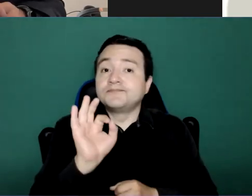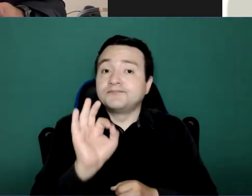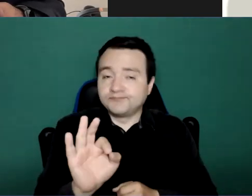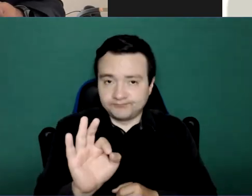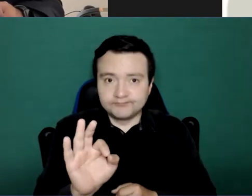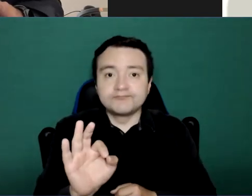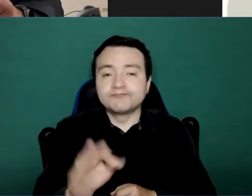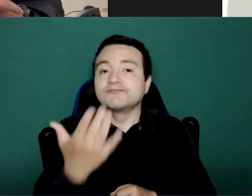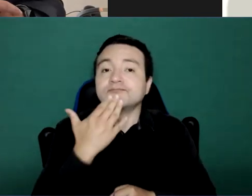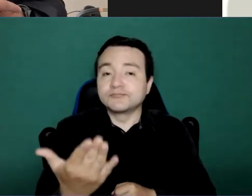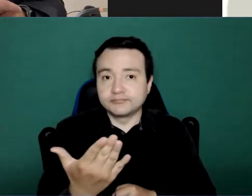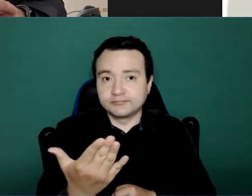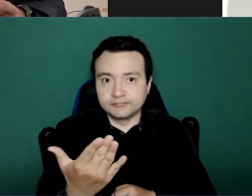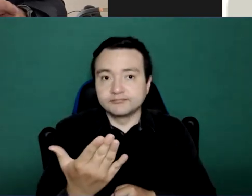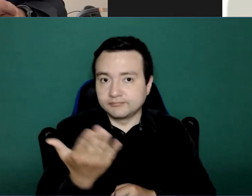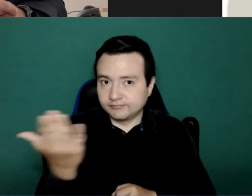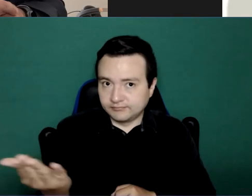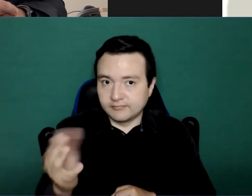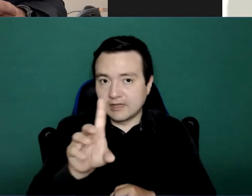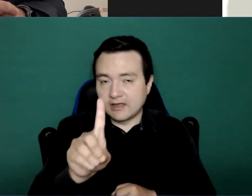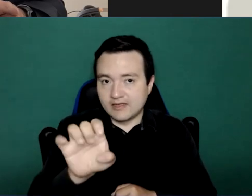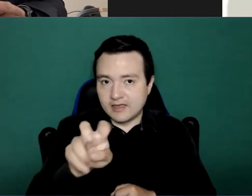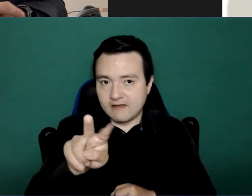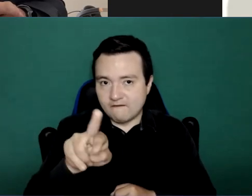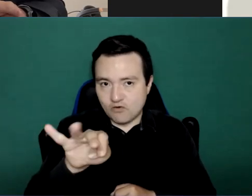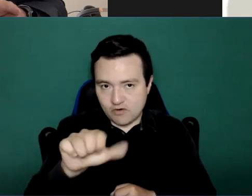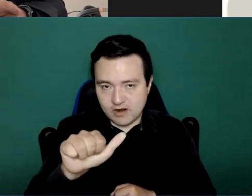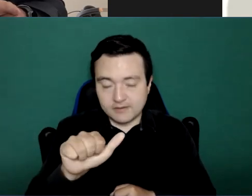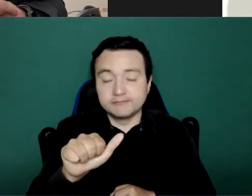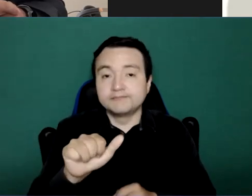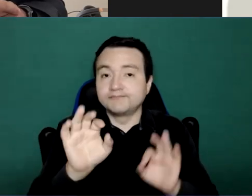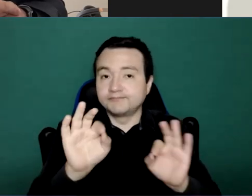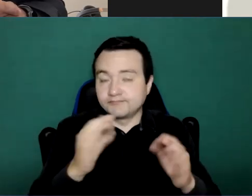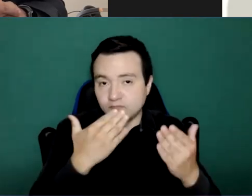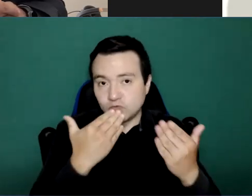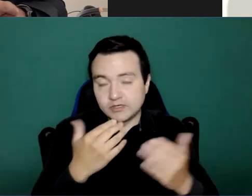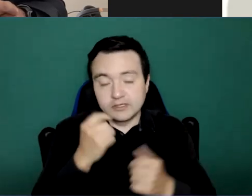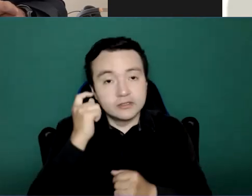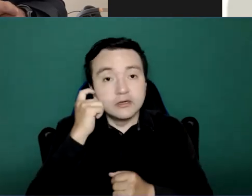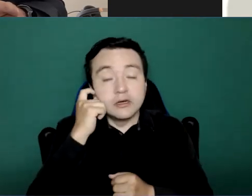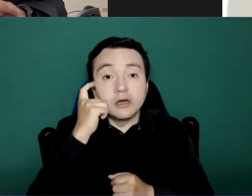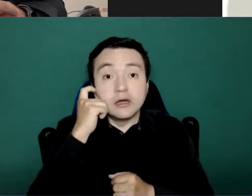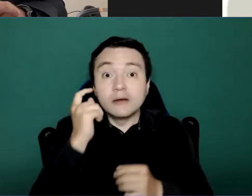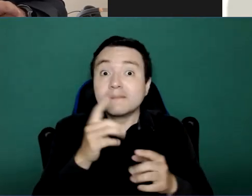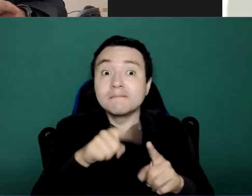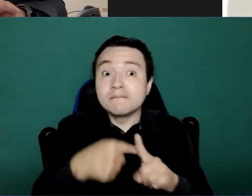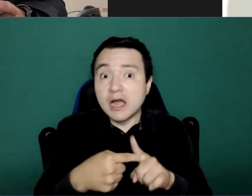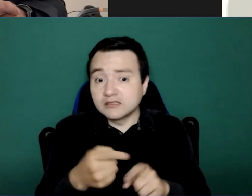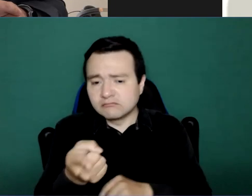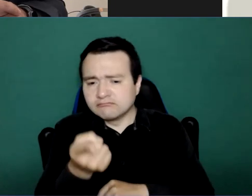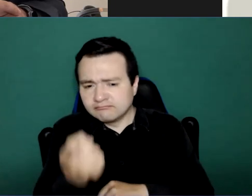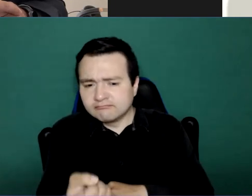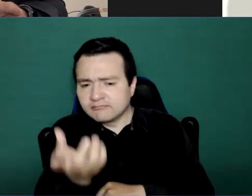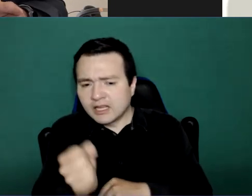thanks very much, Deborah. Well, there are more questions, but unfortunately, we don't have more